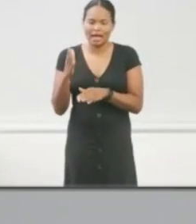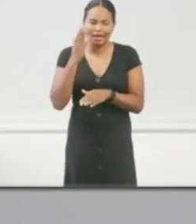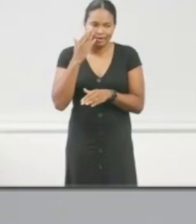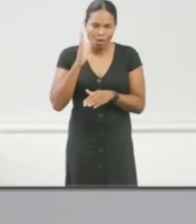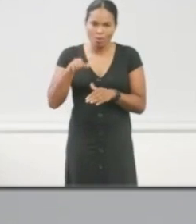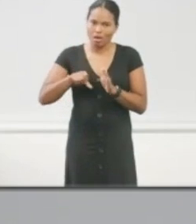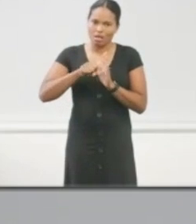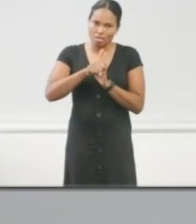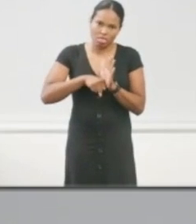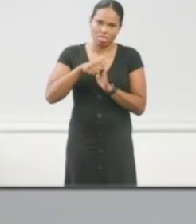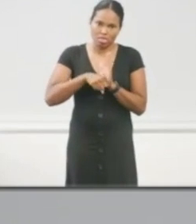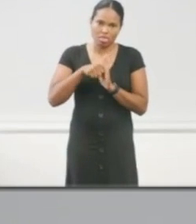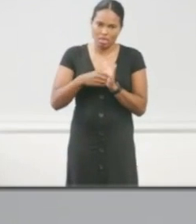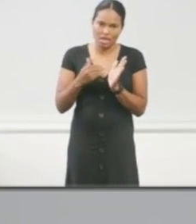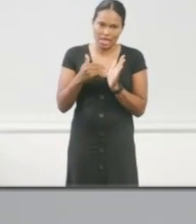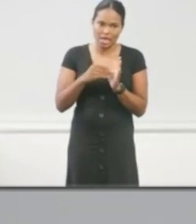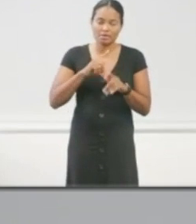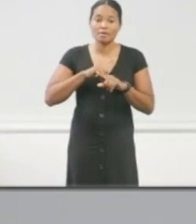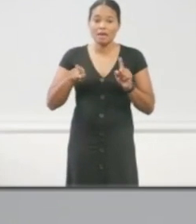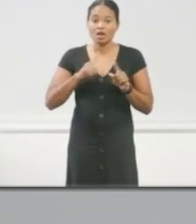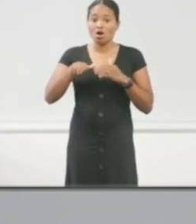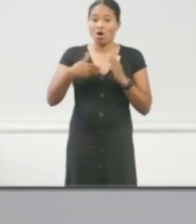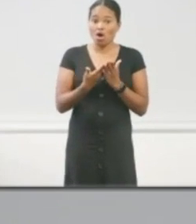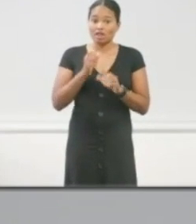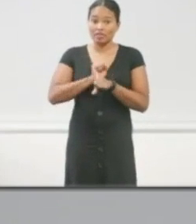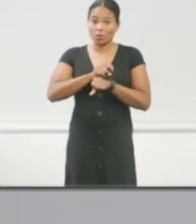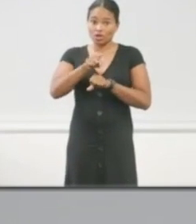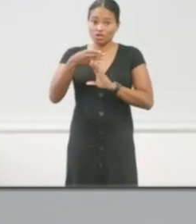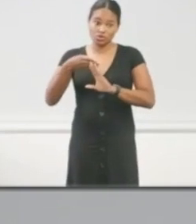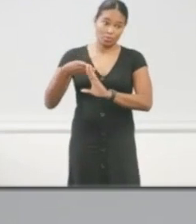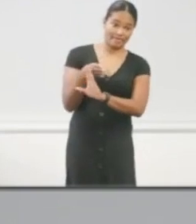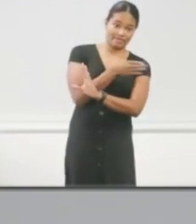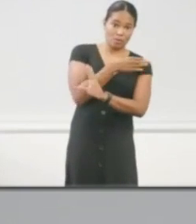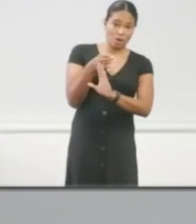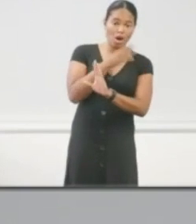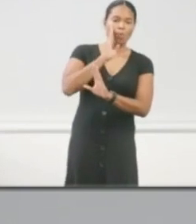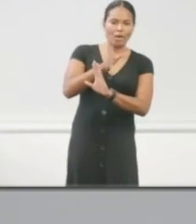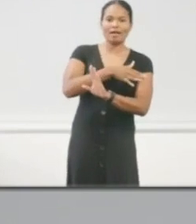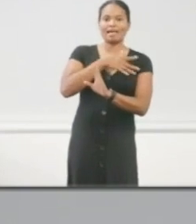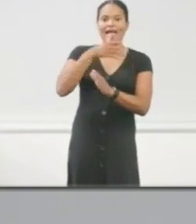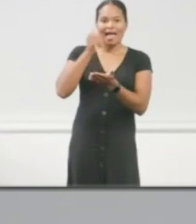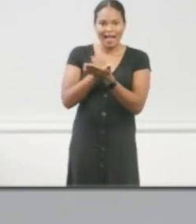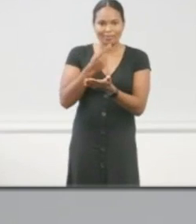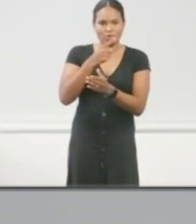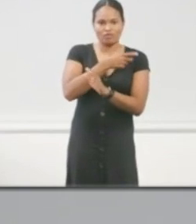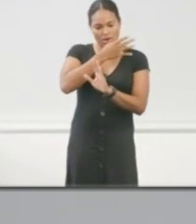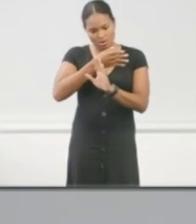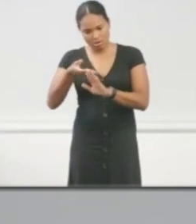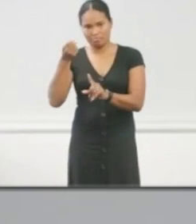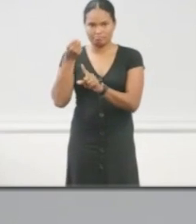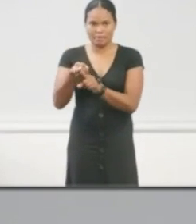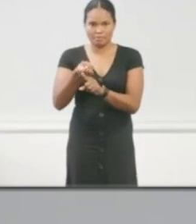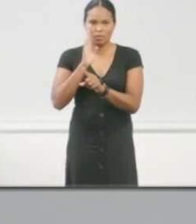would say all the work you do on the front end is what's going to help you when something does happen to execute it